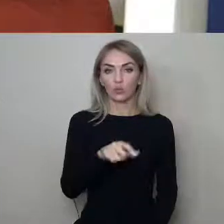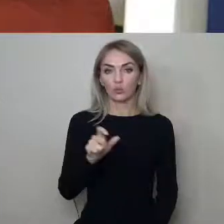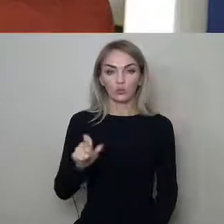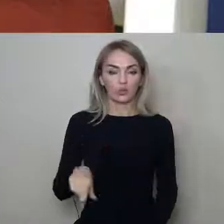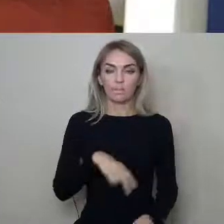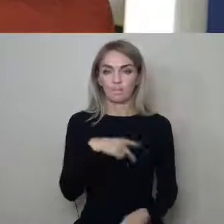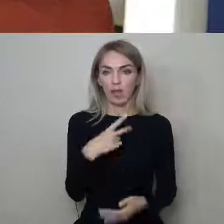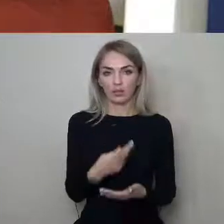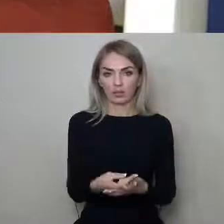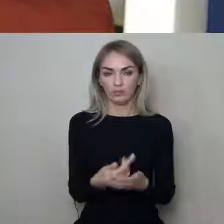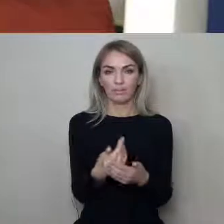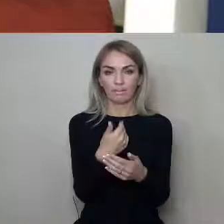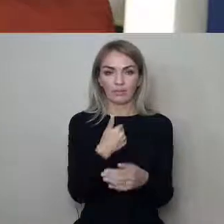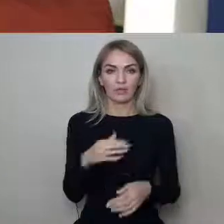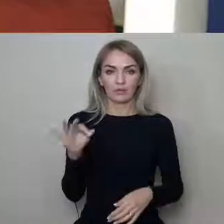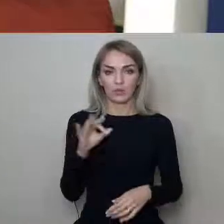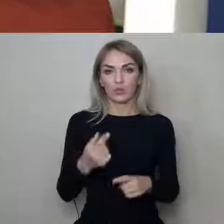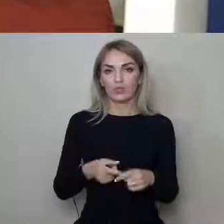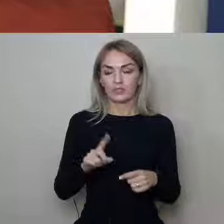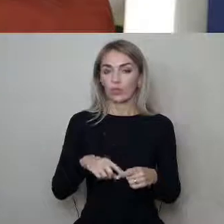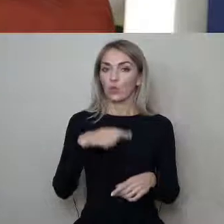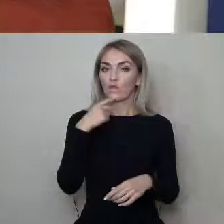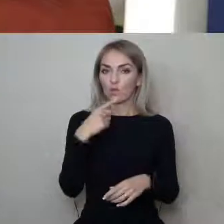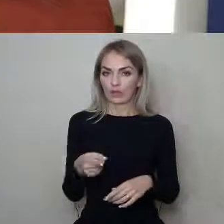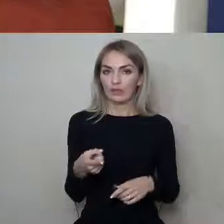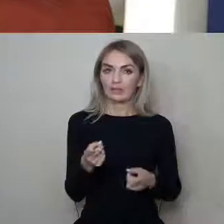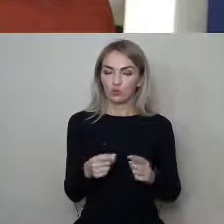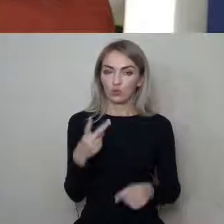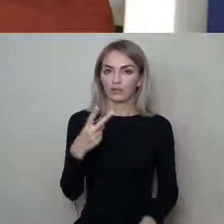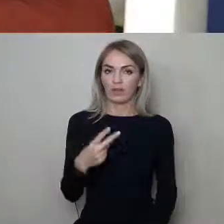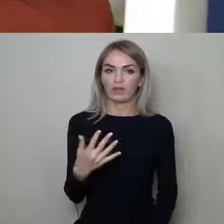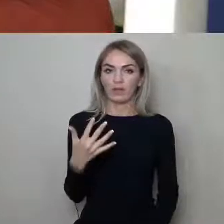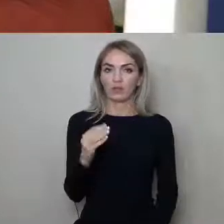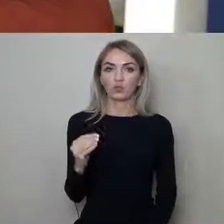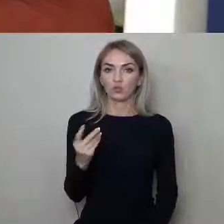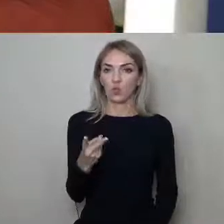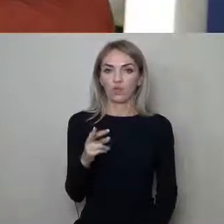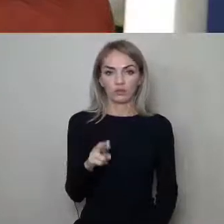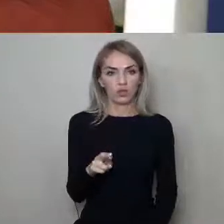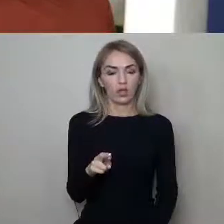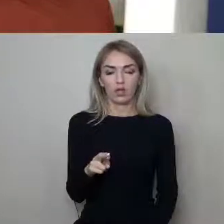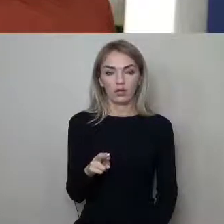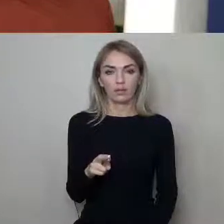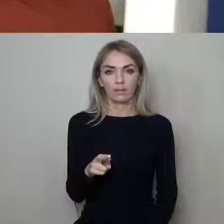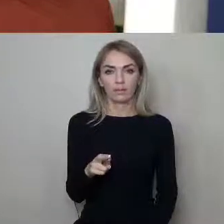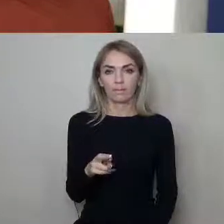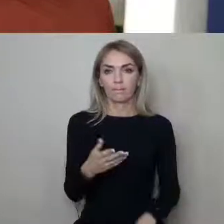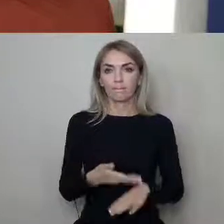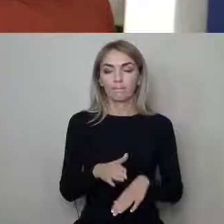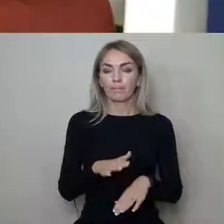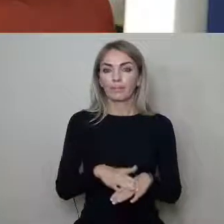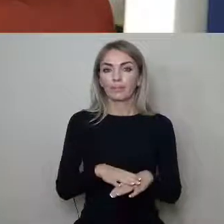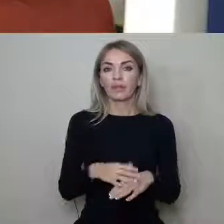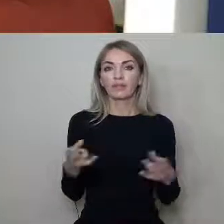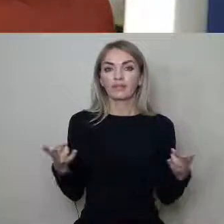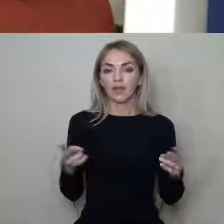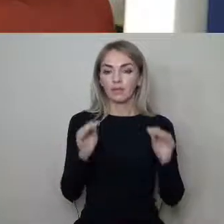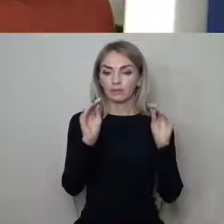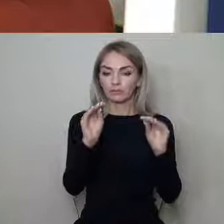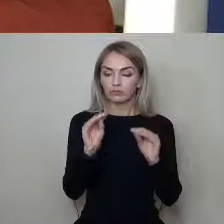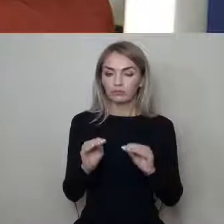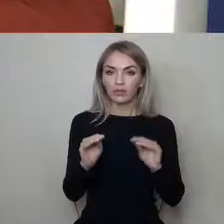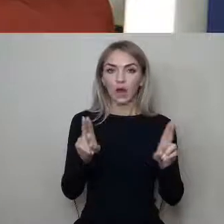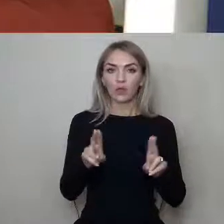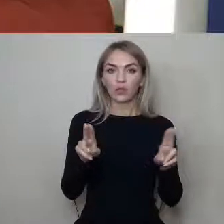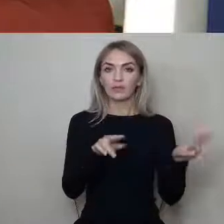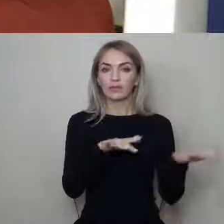commission will count votes for weeks, and it will take them weeks to submit